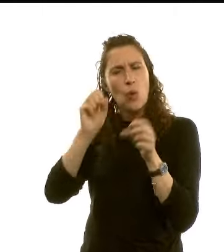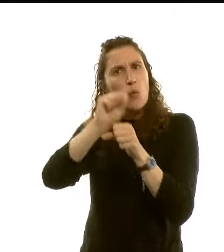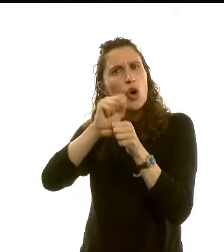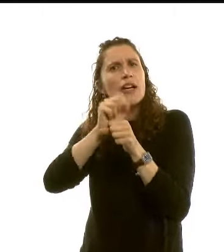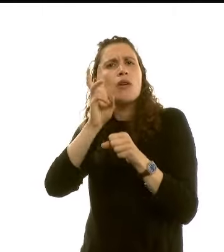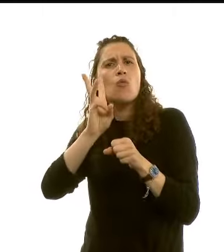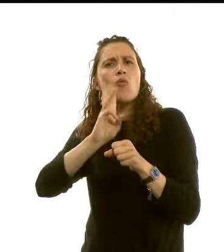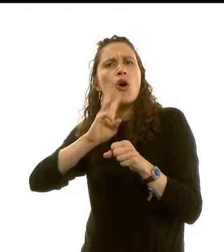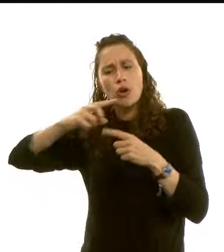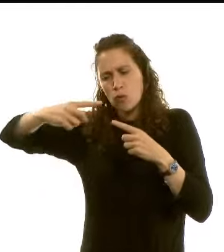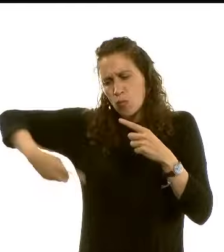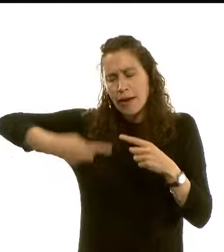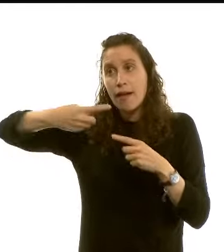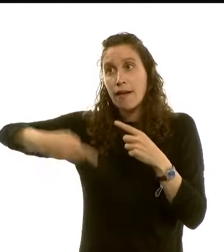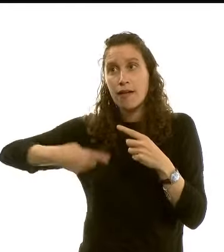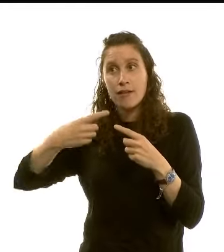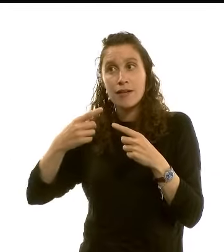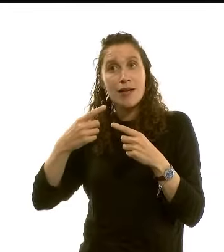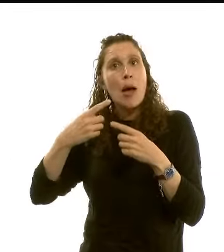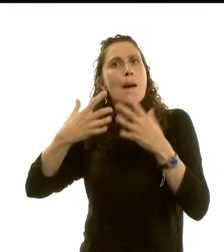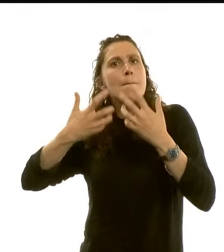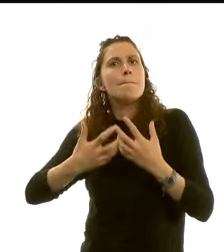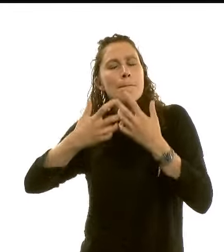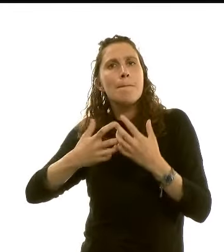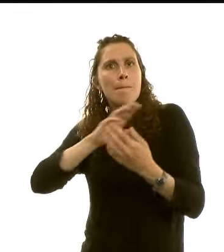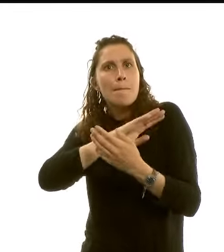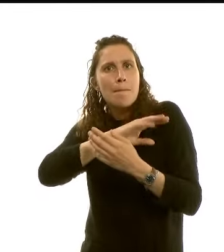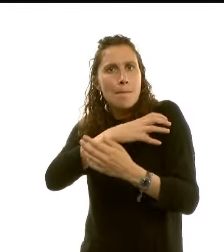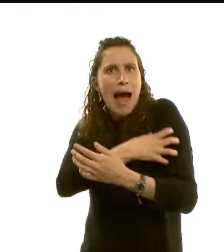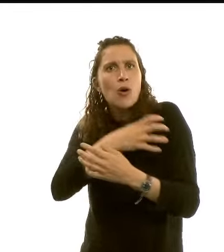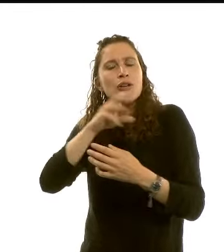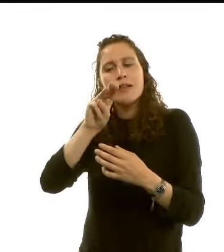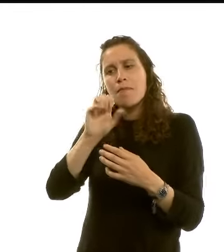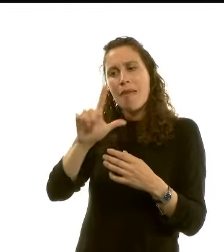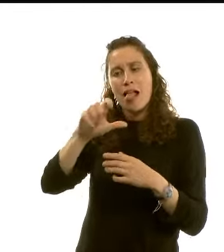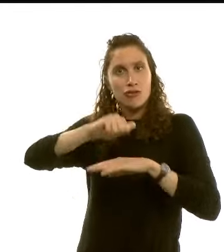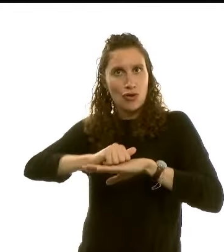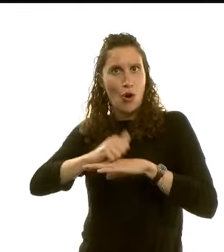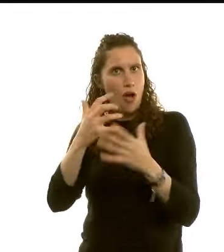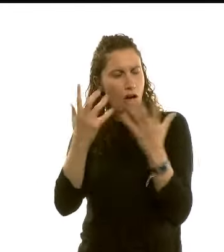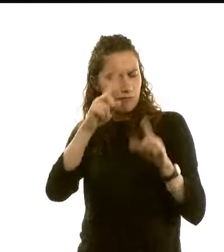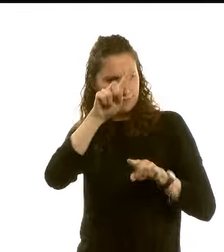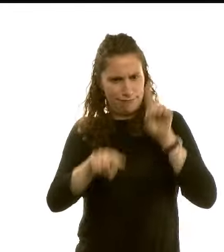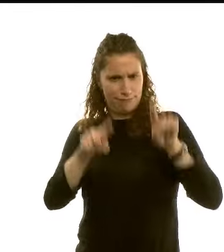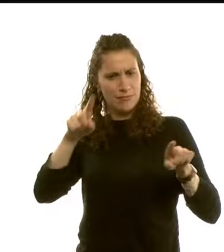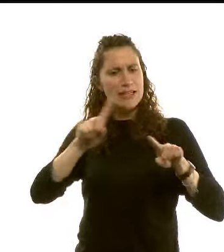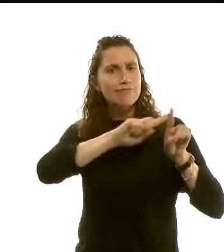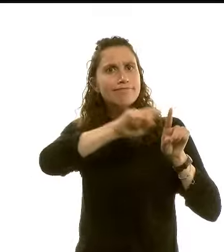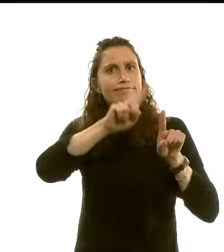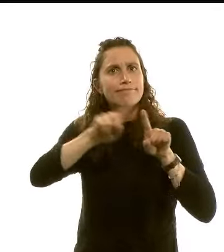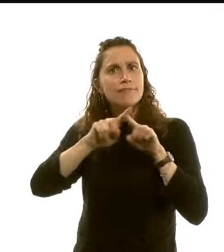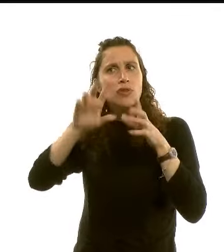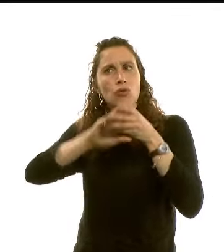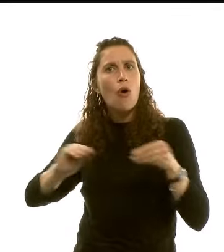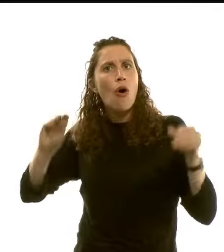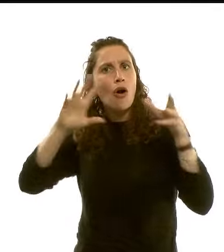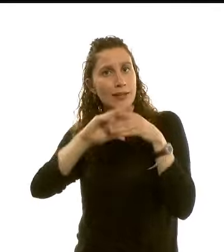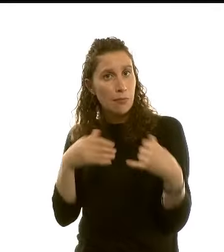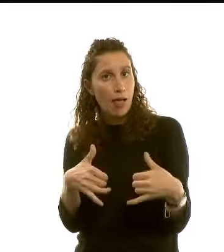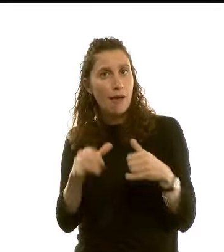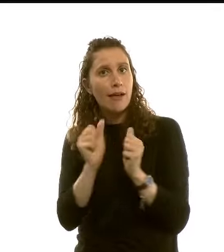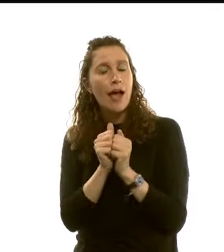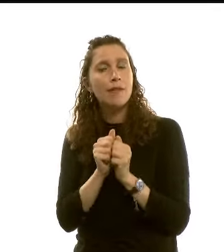water wheel, and it's powering up the millstone over here. So yeah, a lot of different story starters to play with.